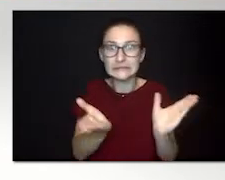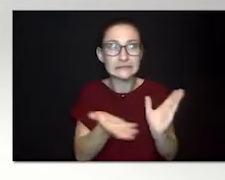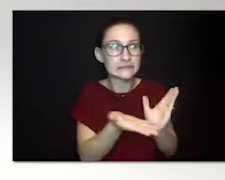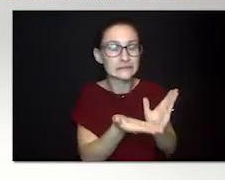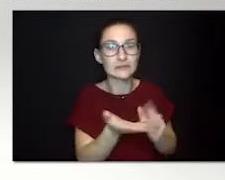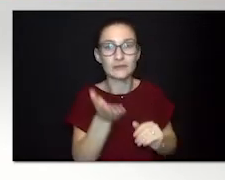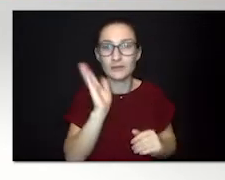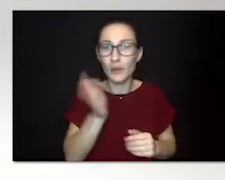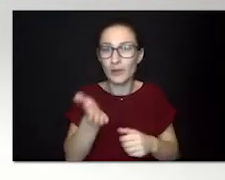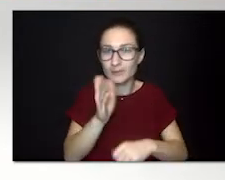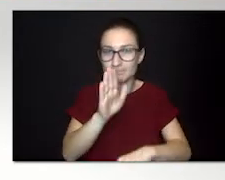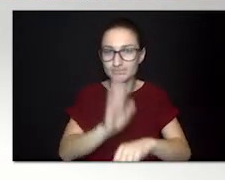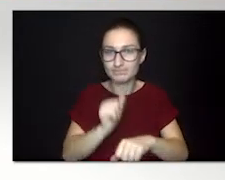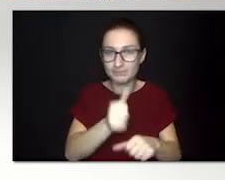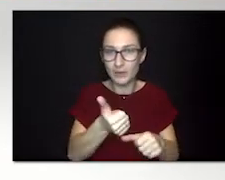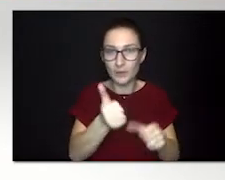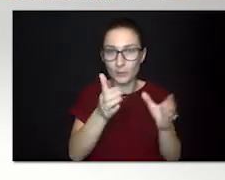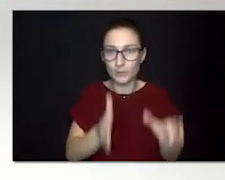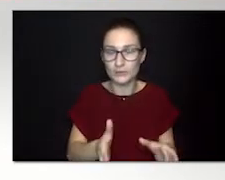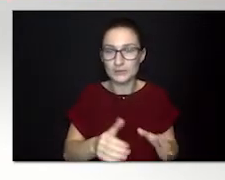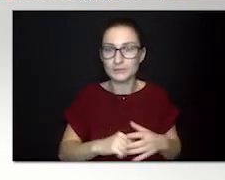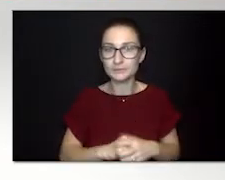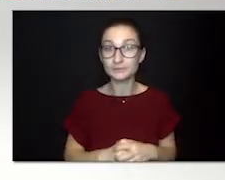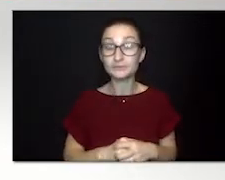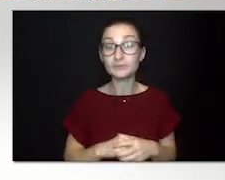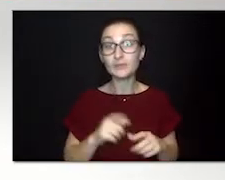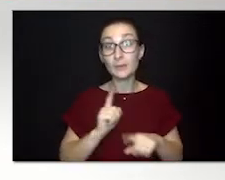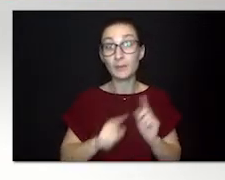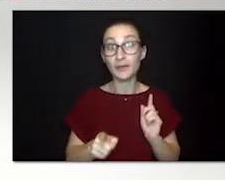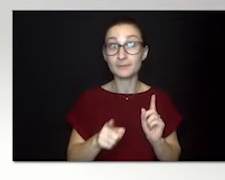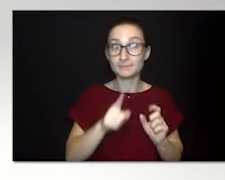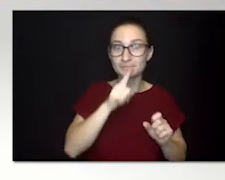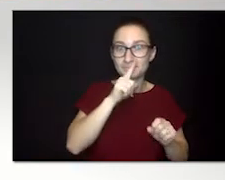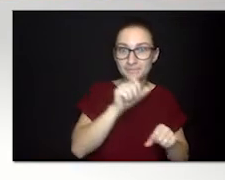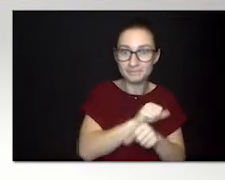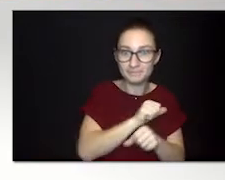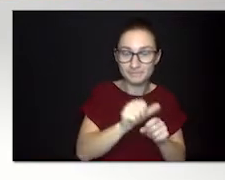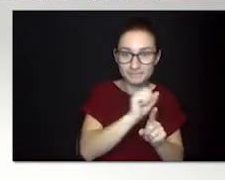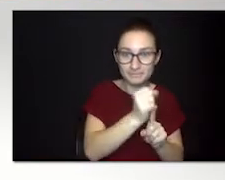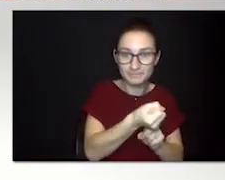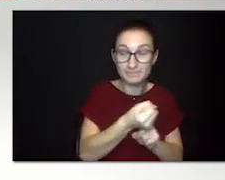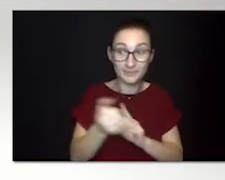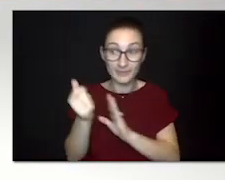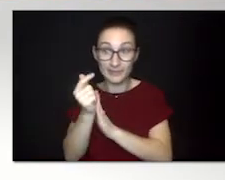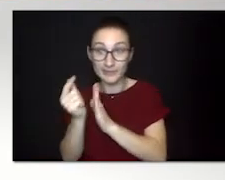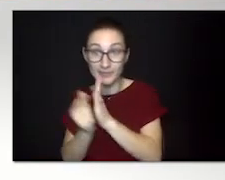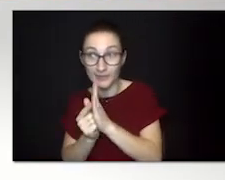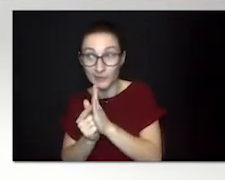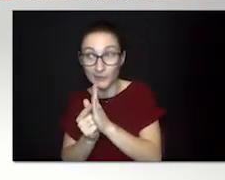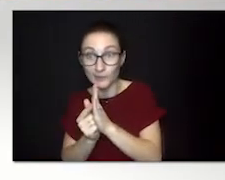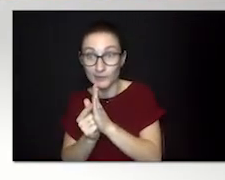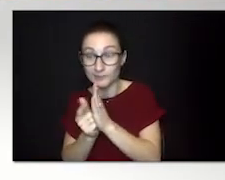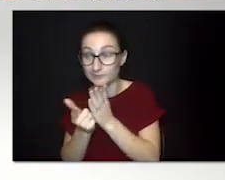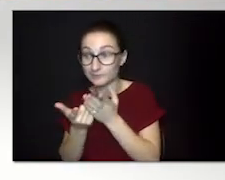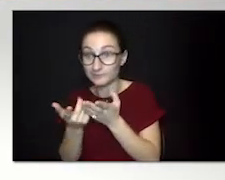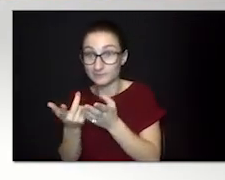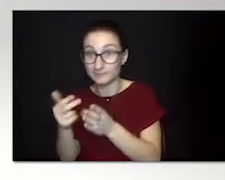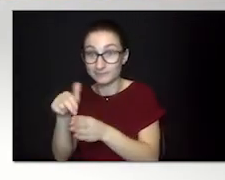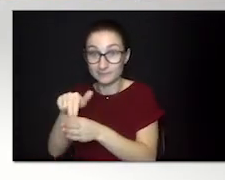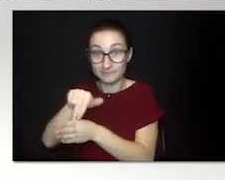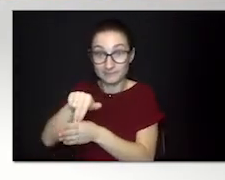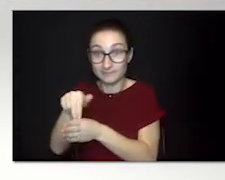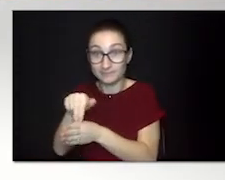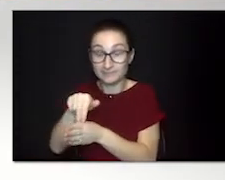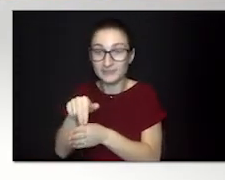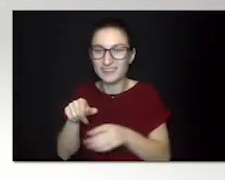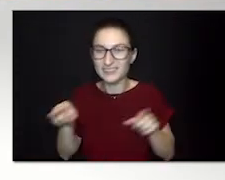not a guarantee, but it is something where the practical side and the legal side, unfortunately, don't always match up. And so